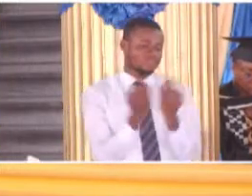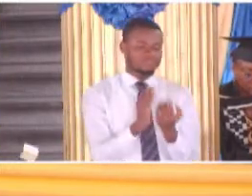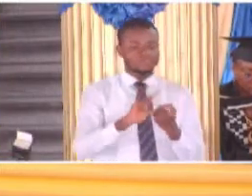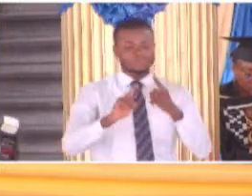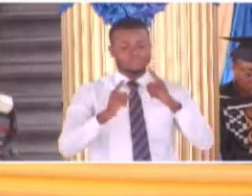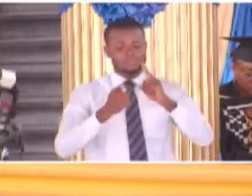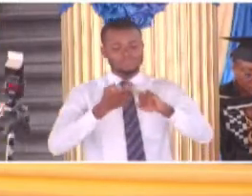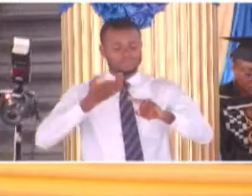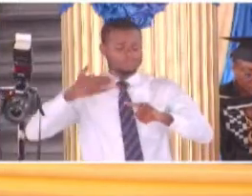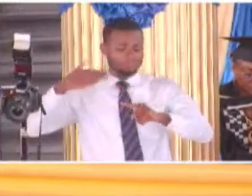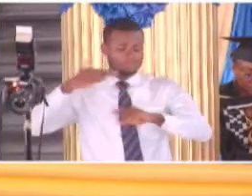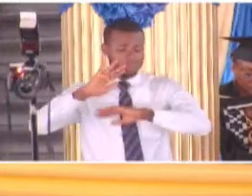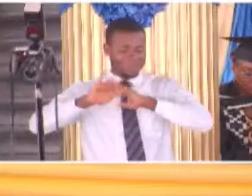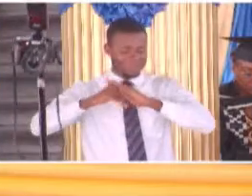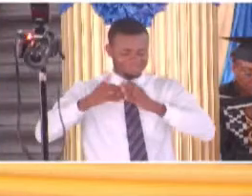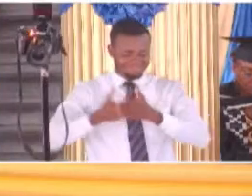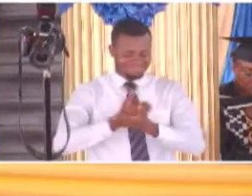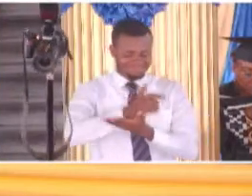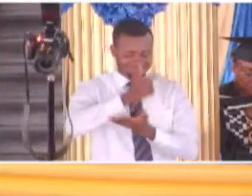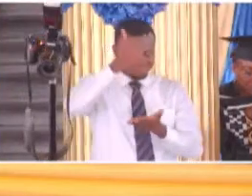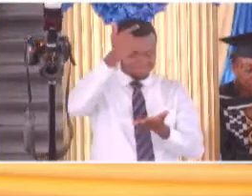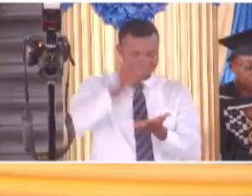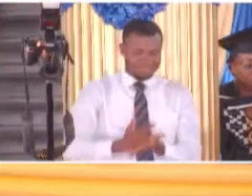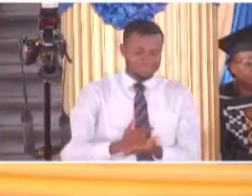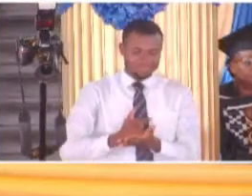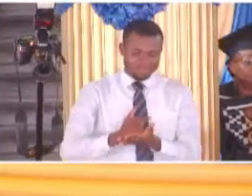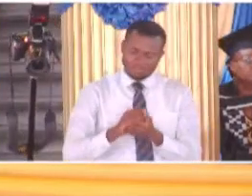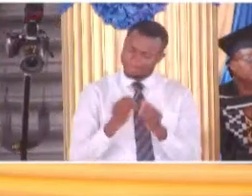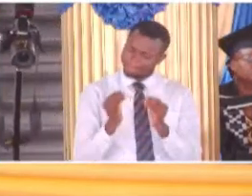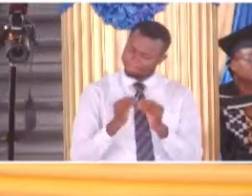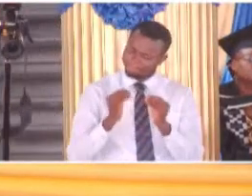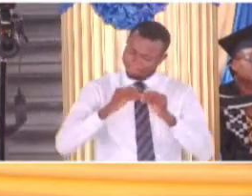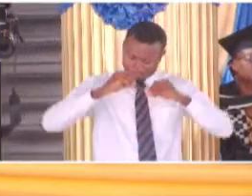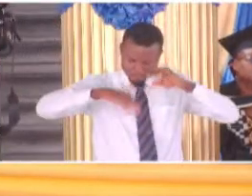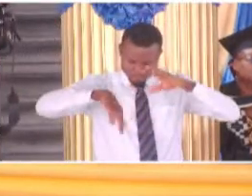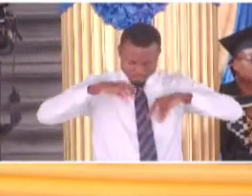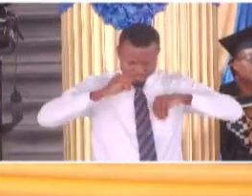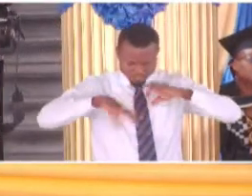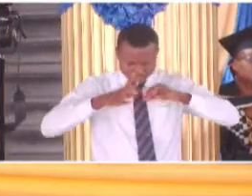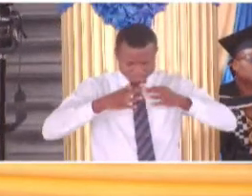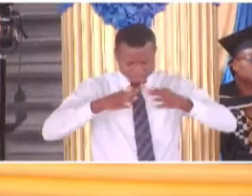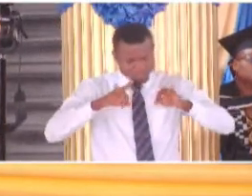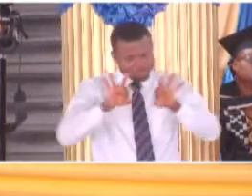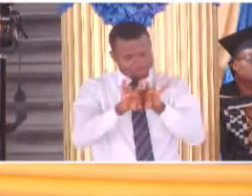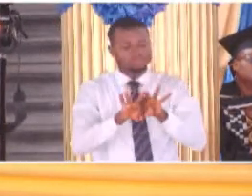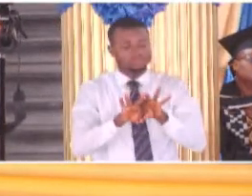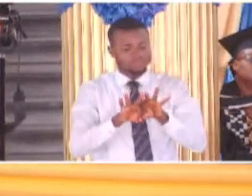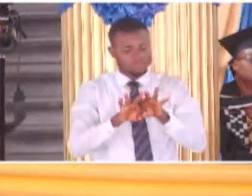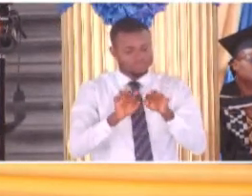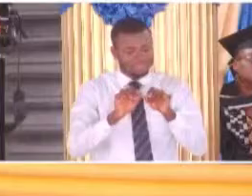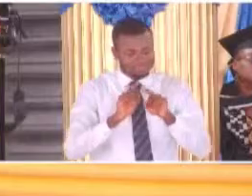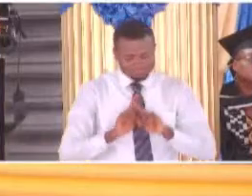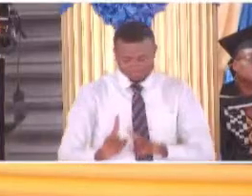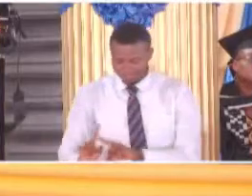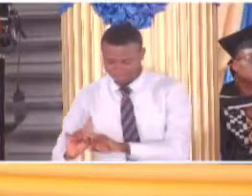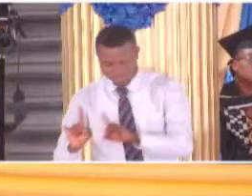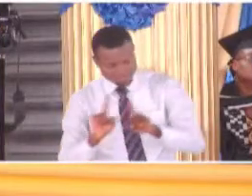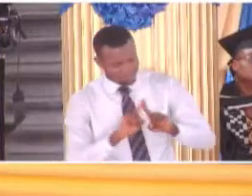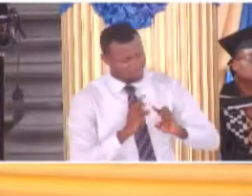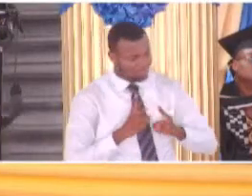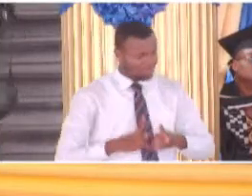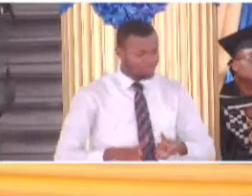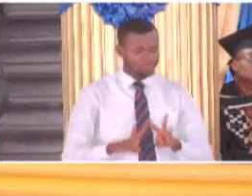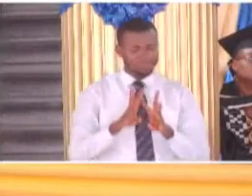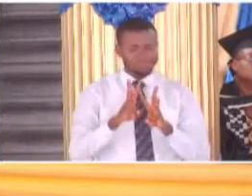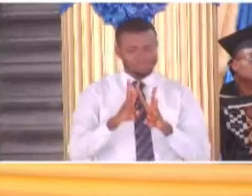of our new graduates who have contributed so significantly in different ways